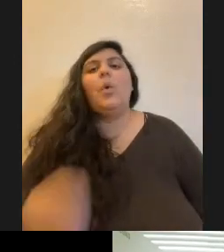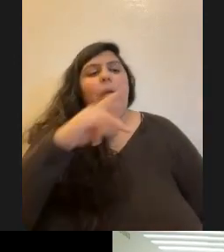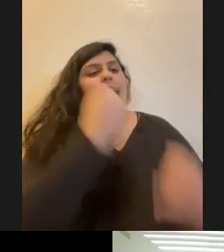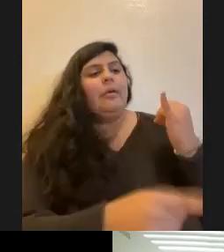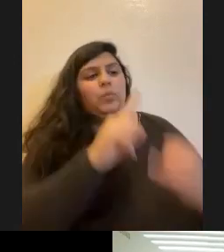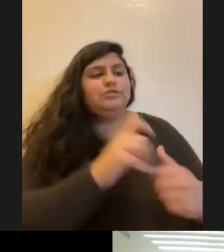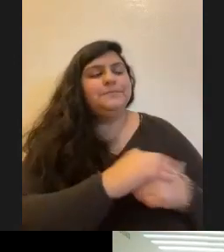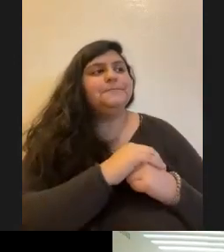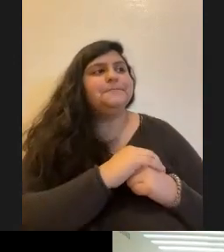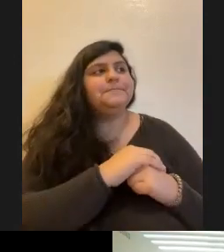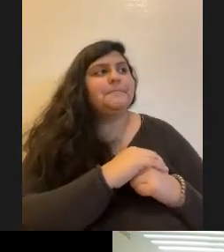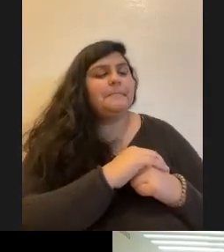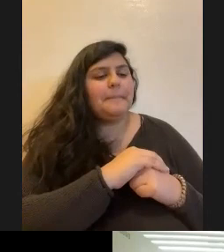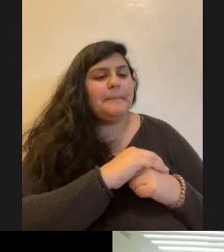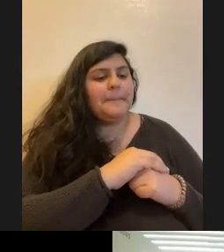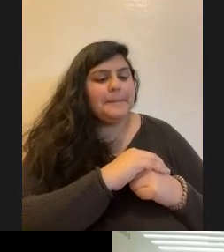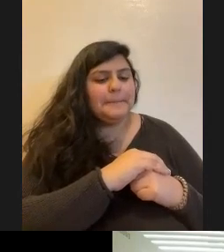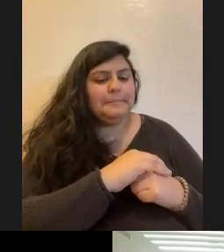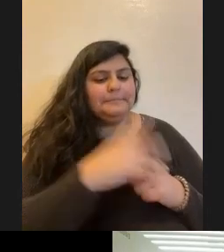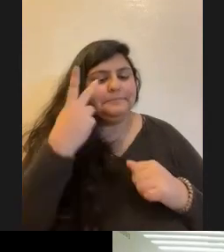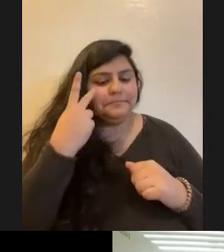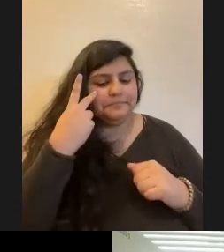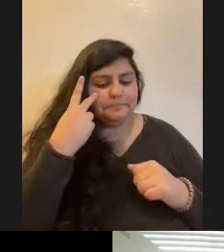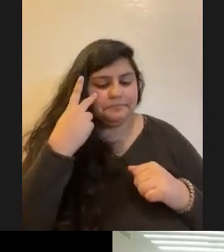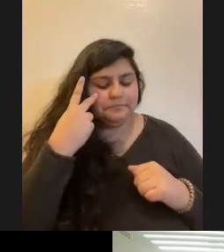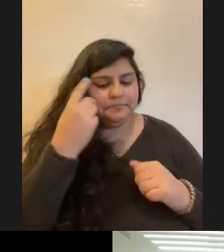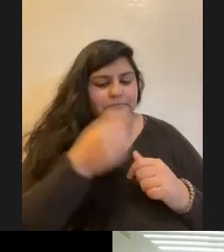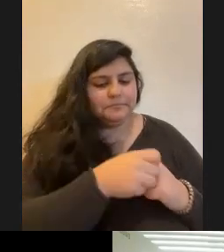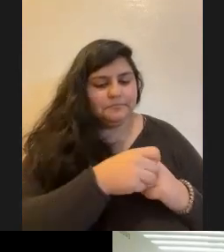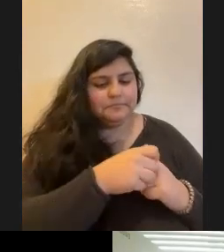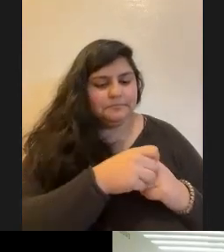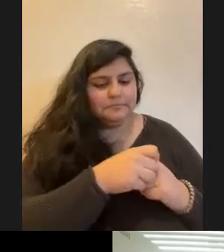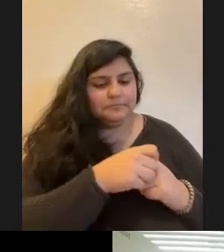question. Let's see.